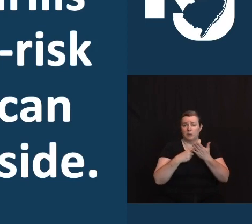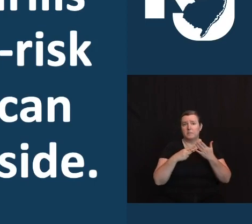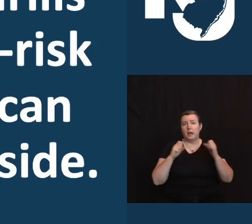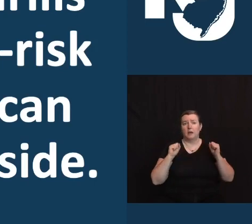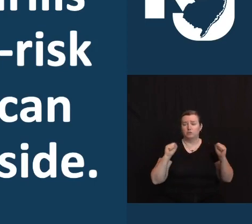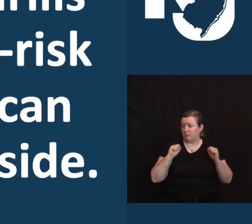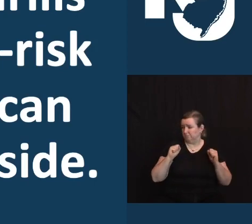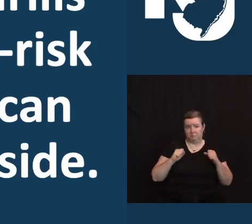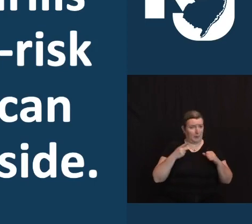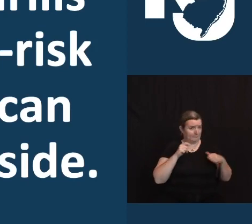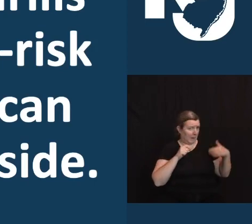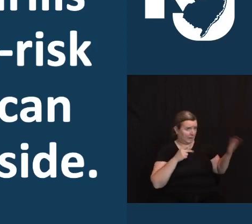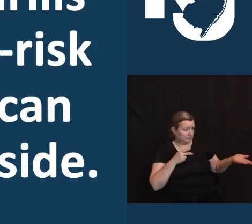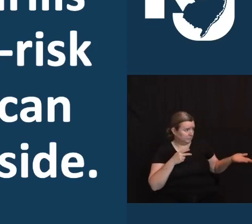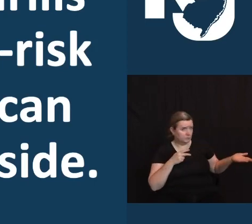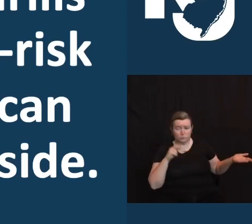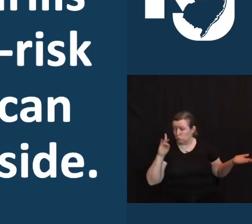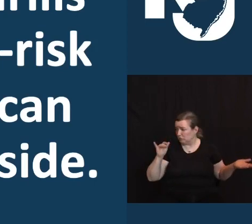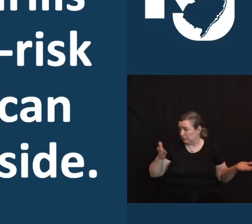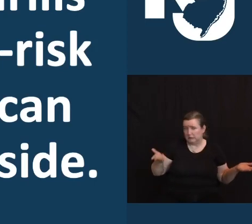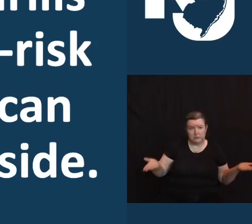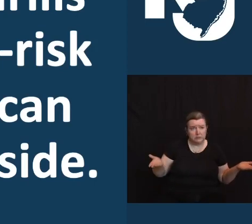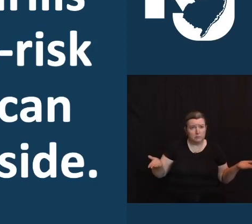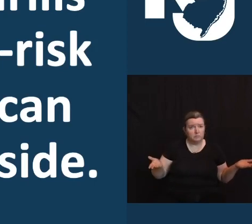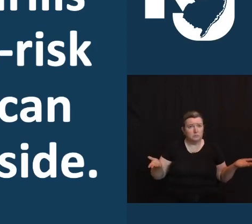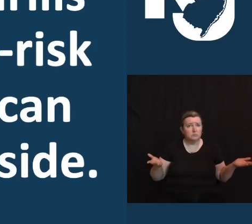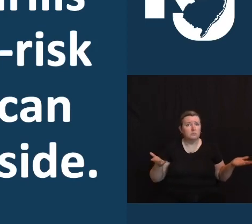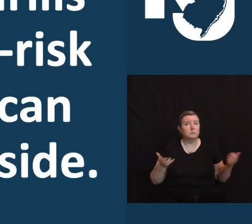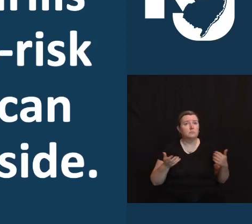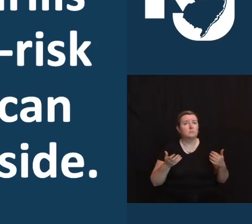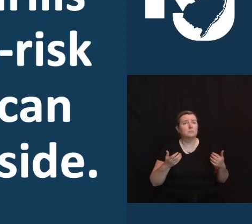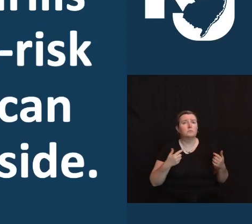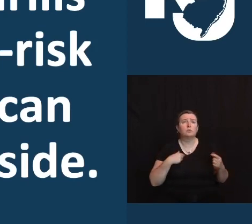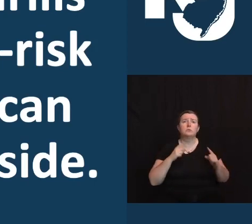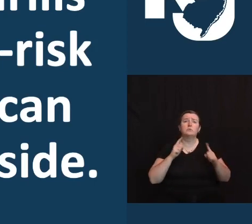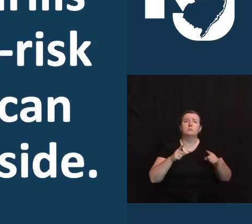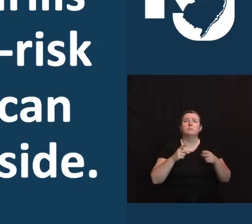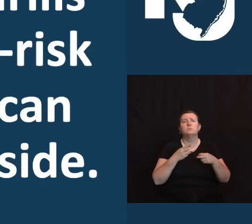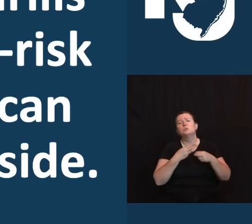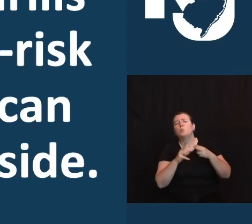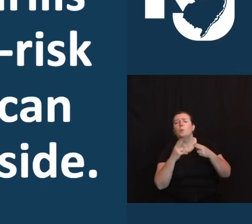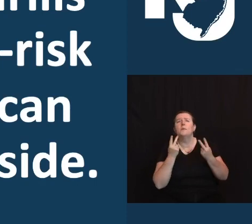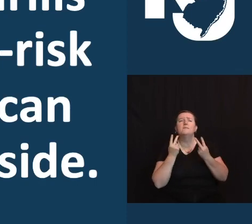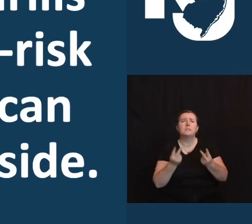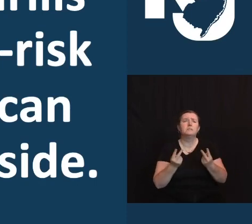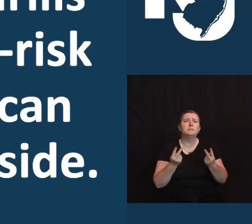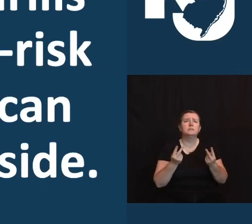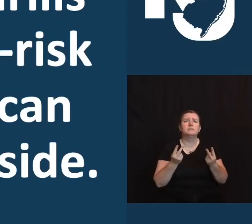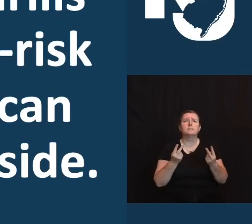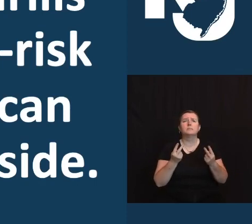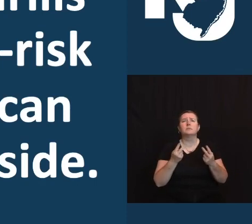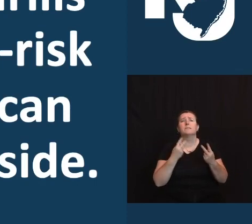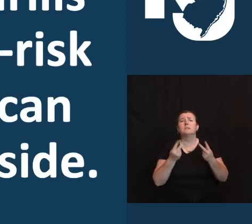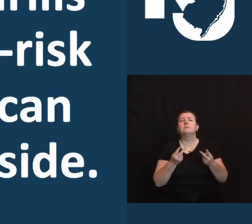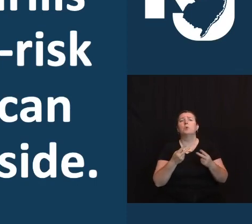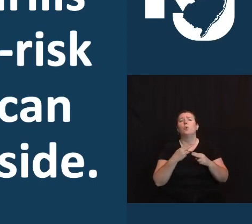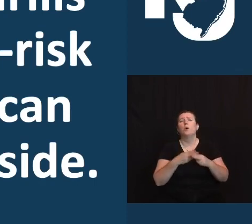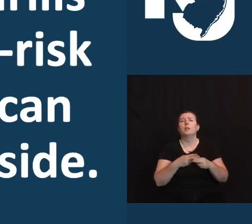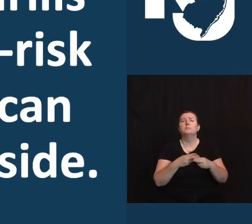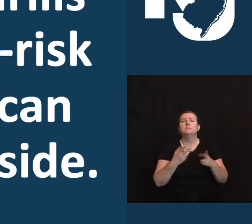attended yet another very short visit, but another magical visit to the Last Dance World